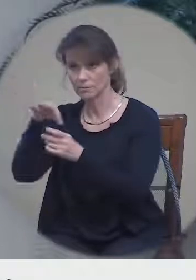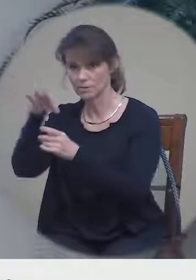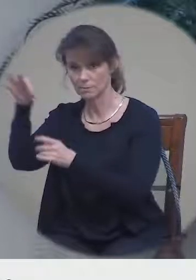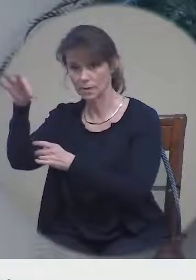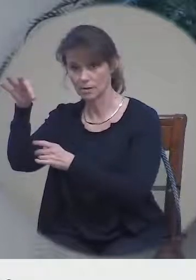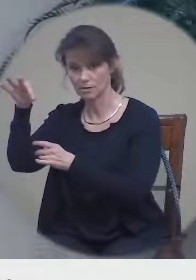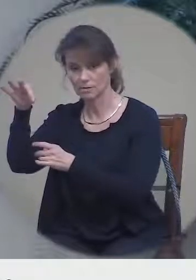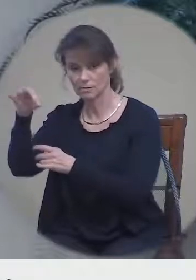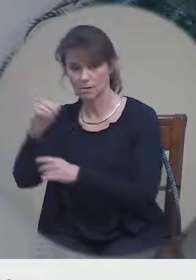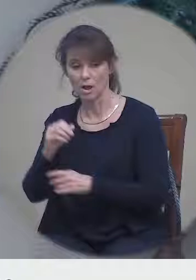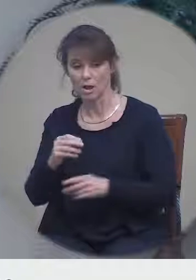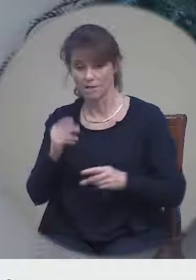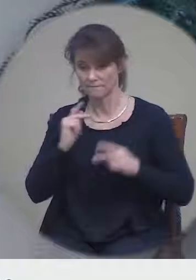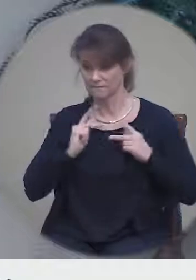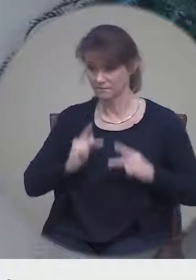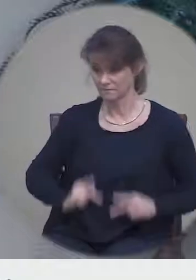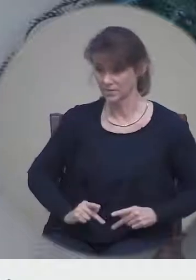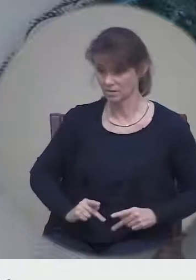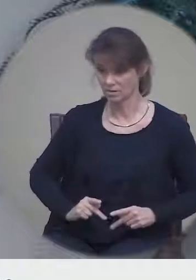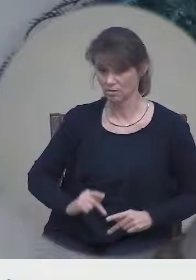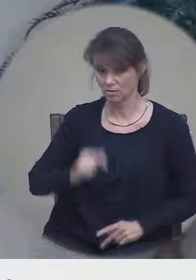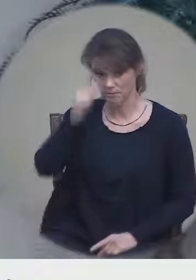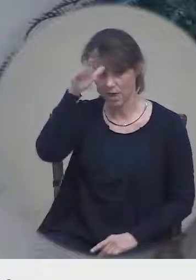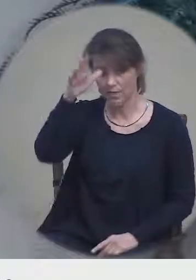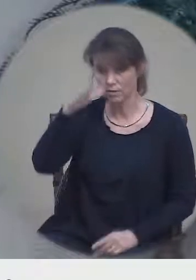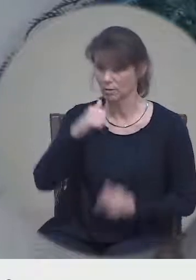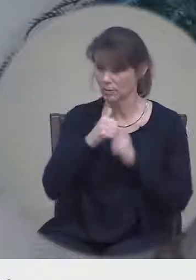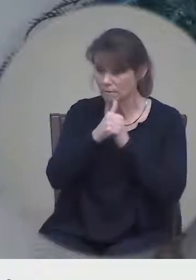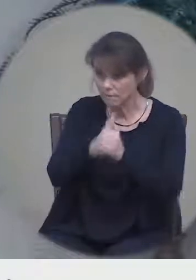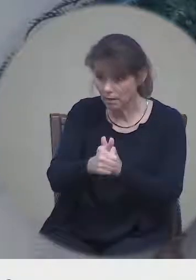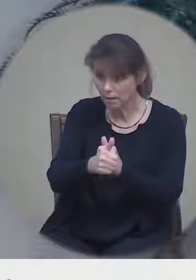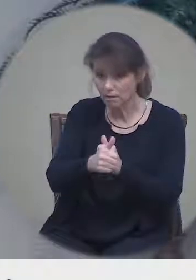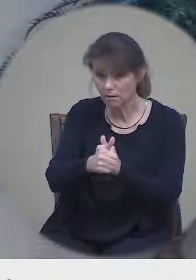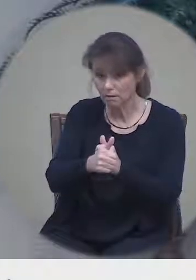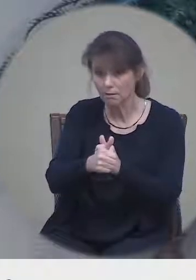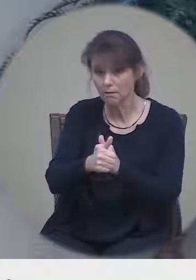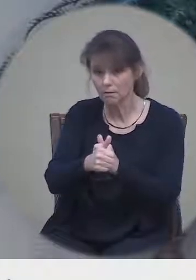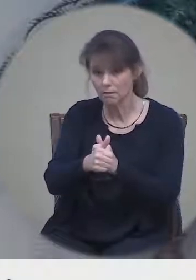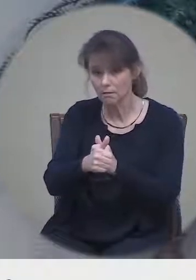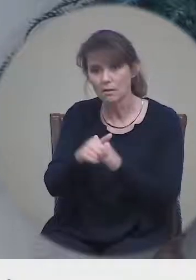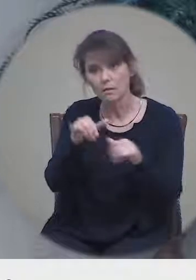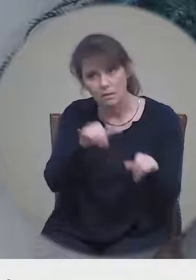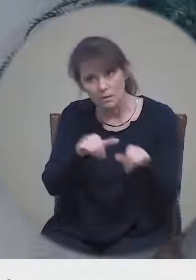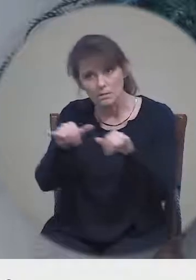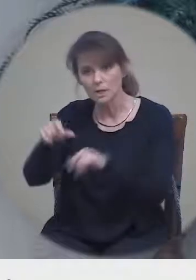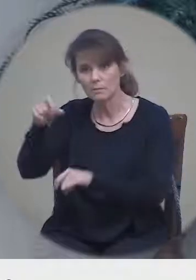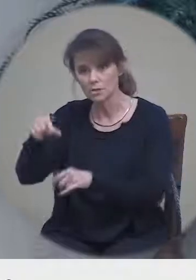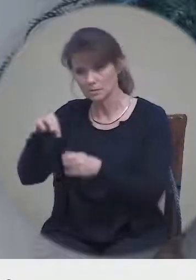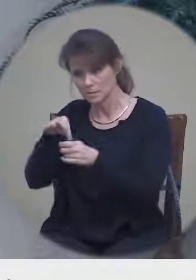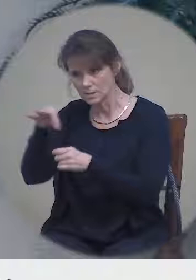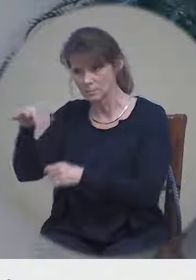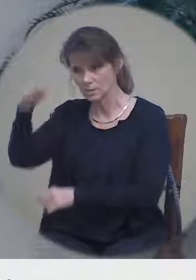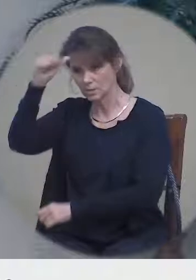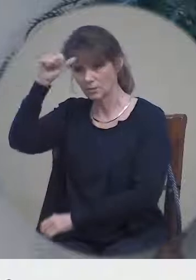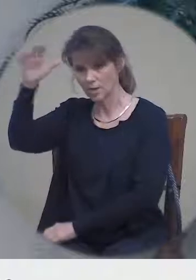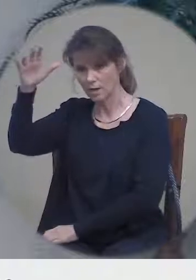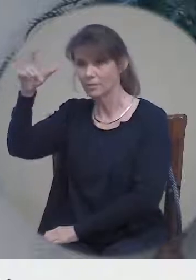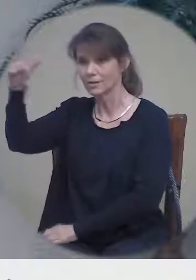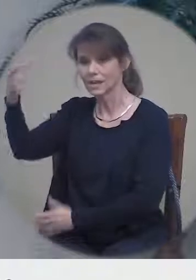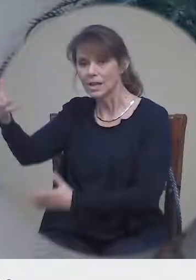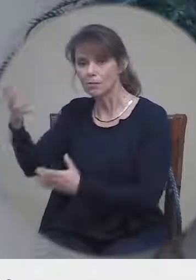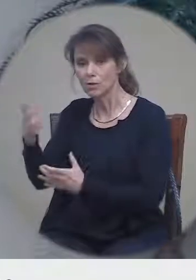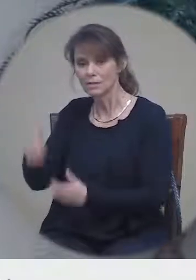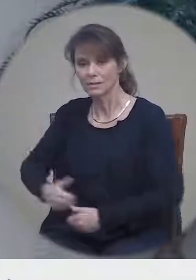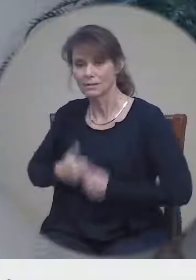Father? He wants life for us. And in order for that to happen, he must